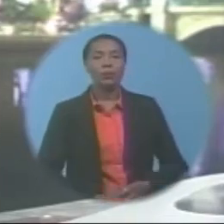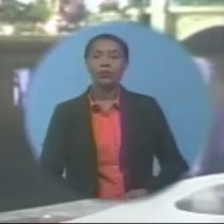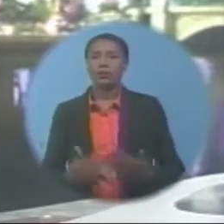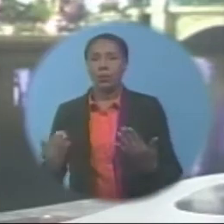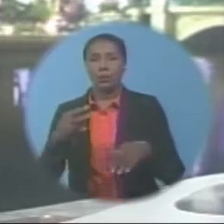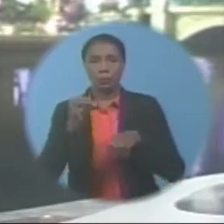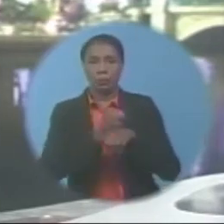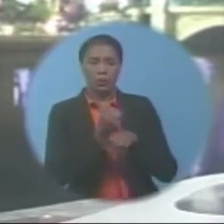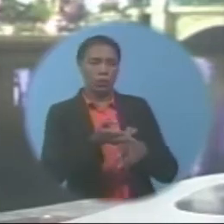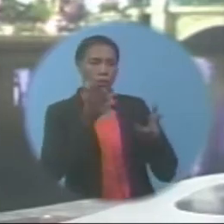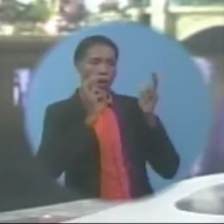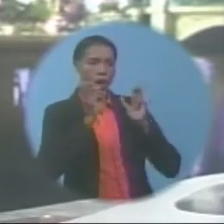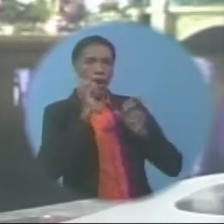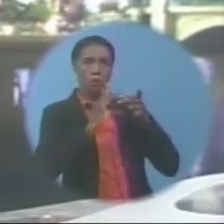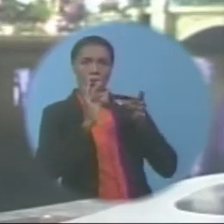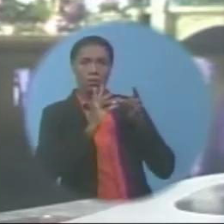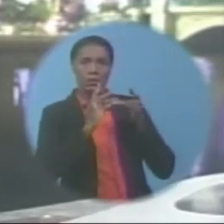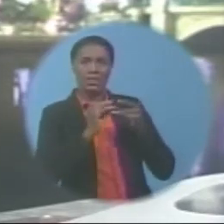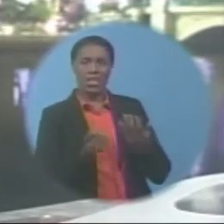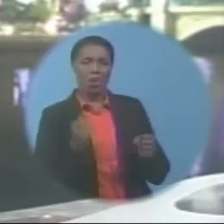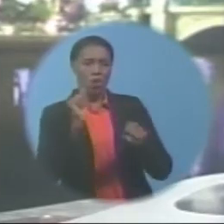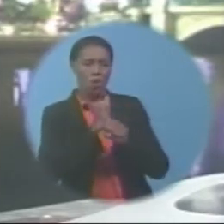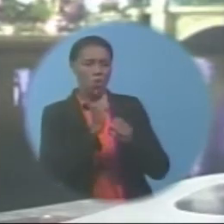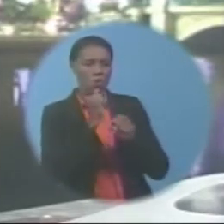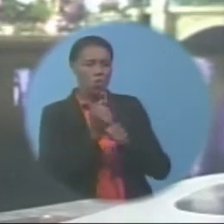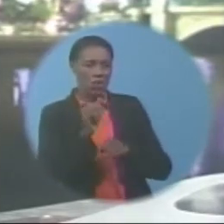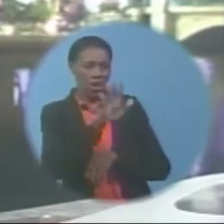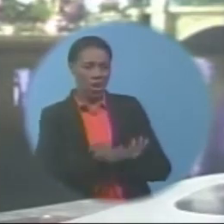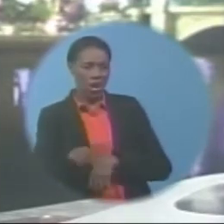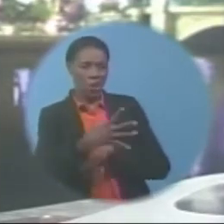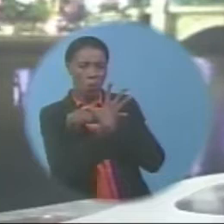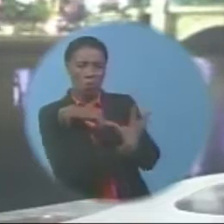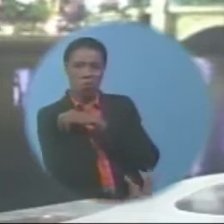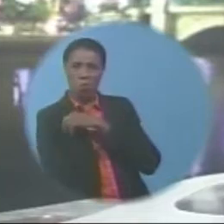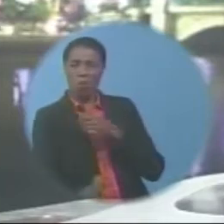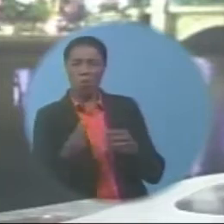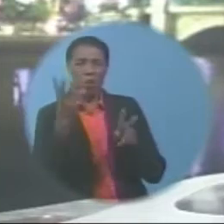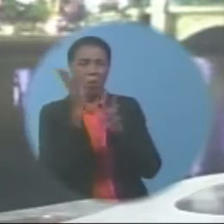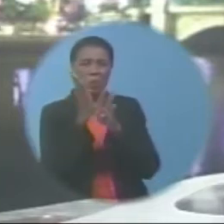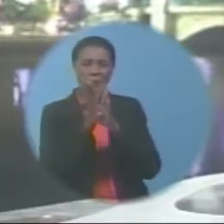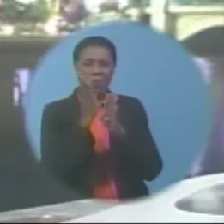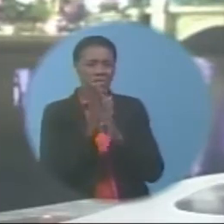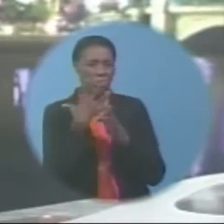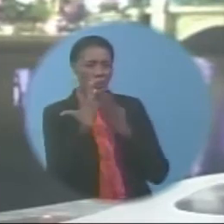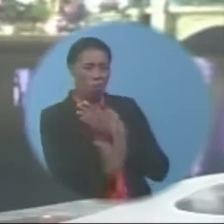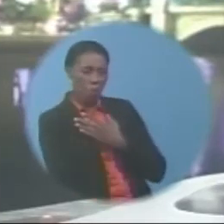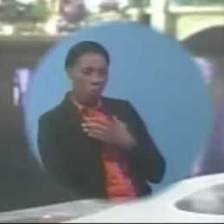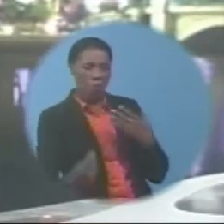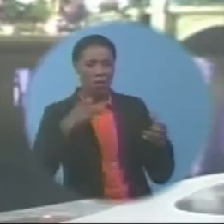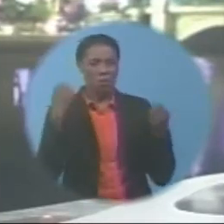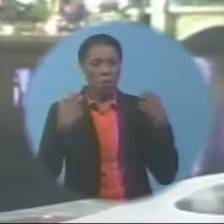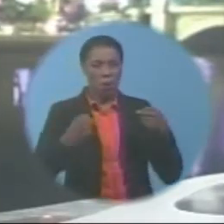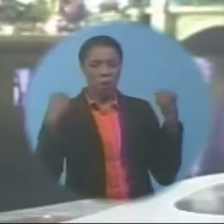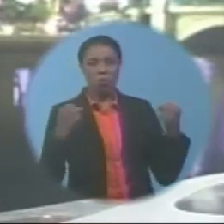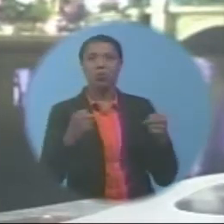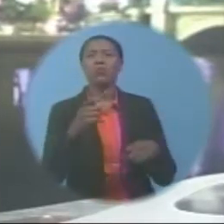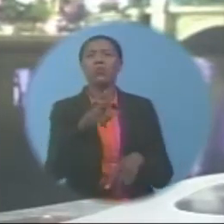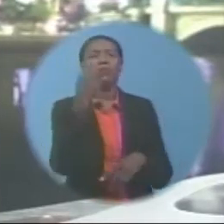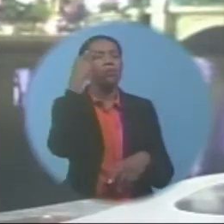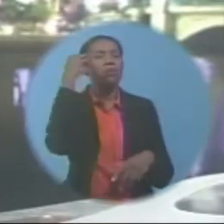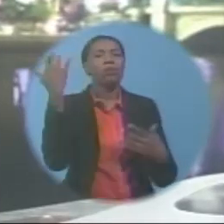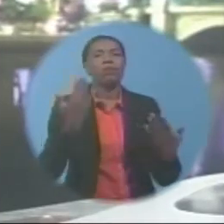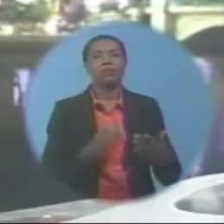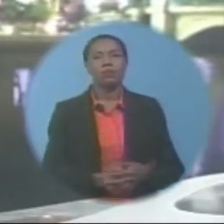you've heard the issues. They've talked about poor working conditions, poorly functioning buses and others. What is your immediate reaction? Well, let me